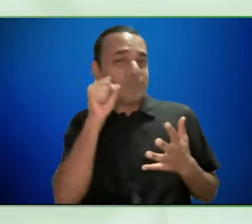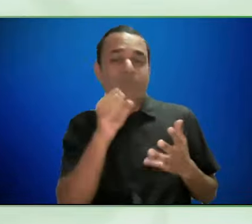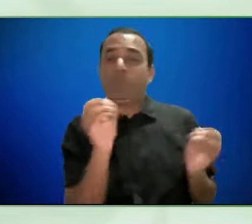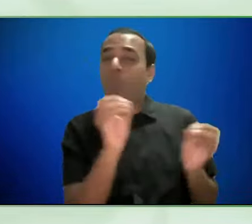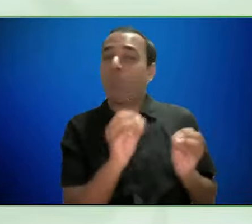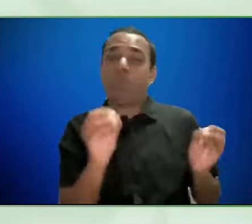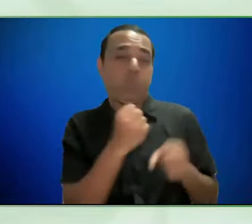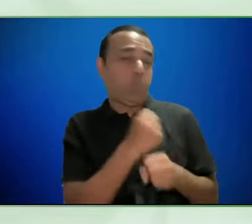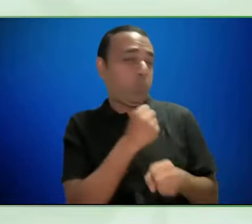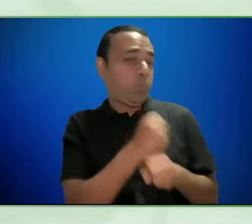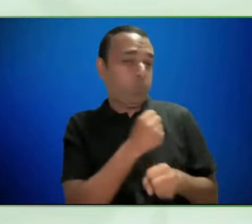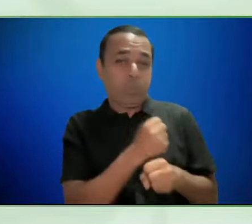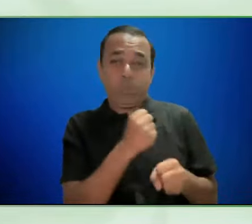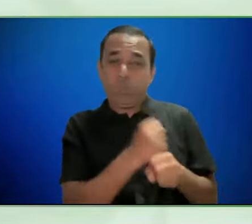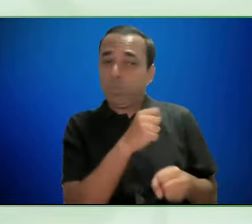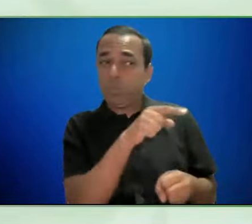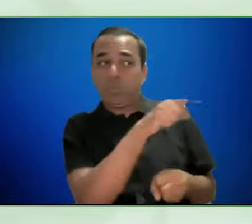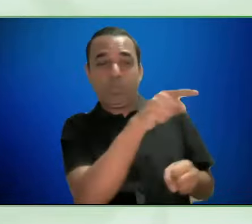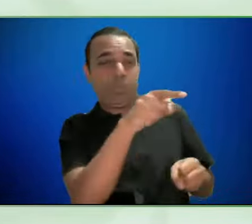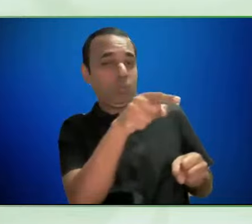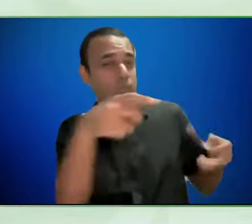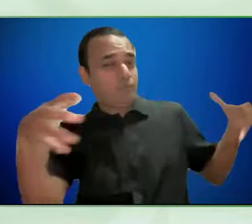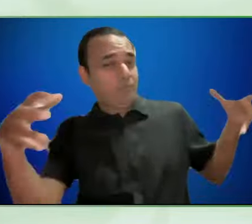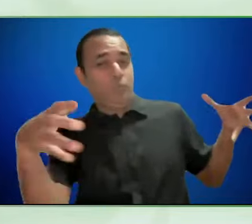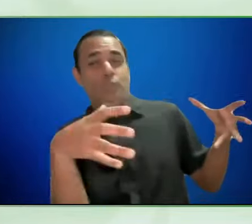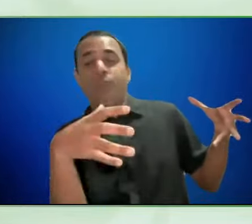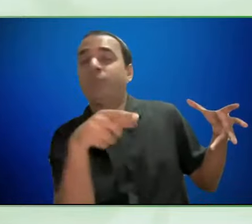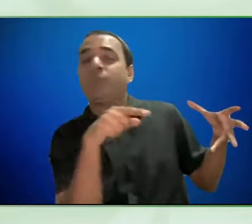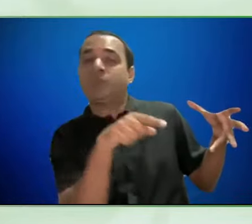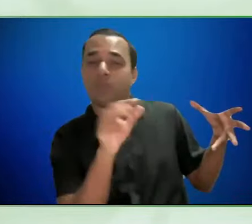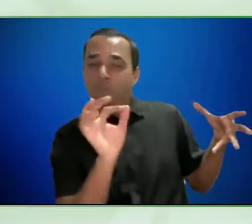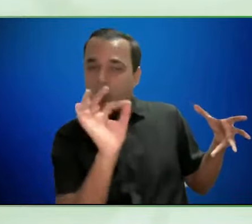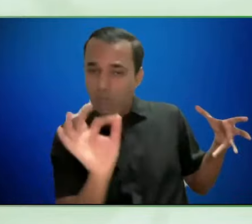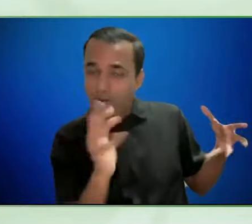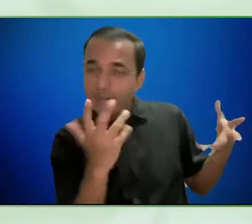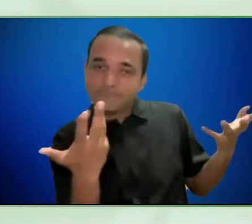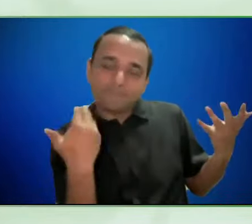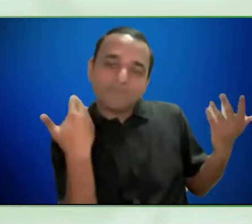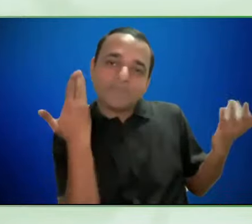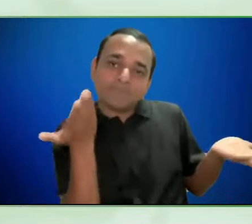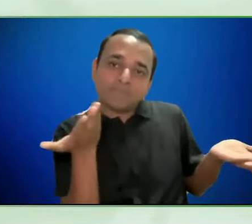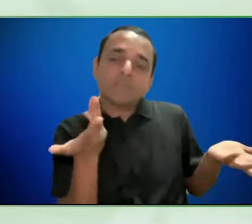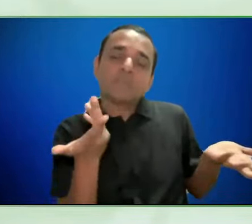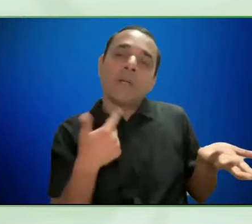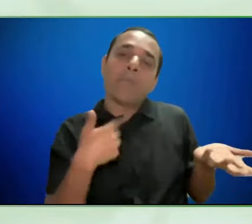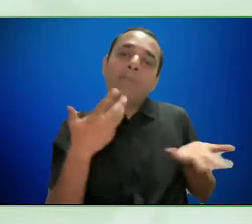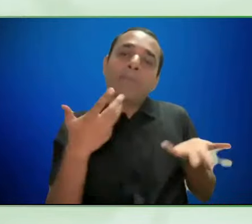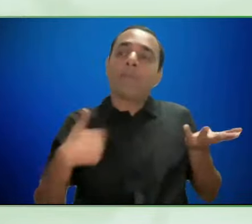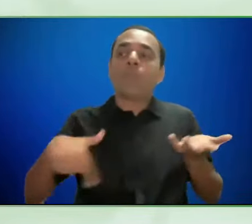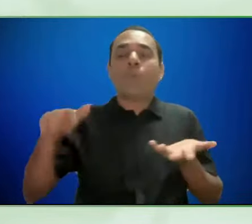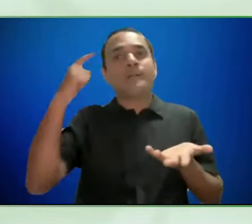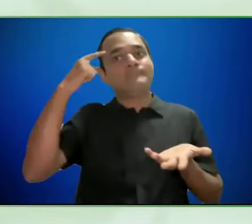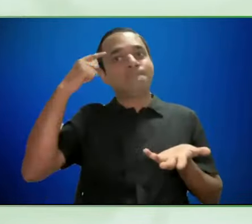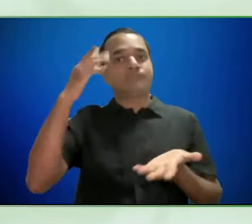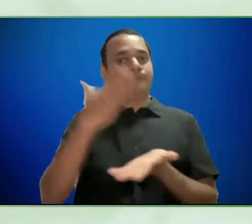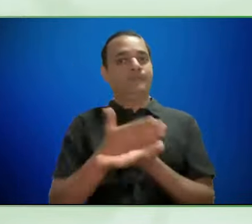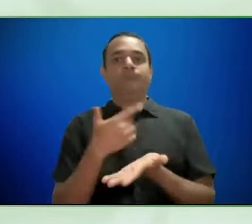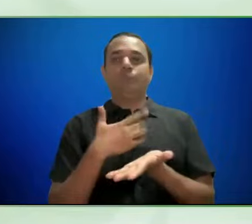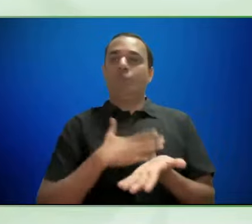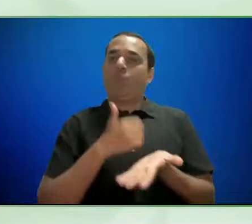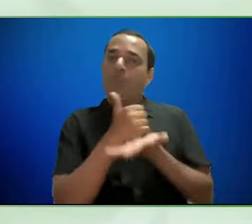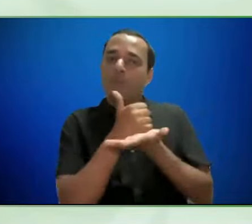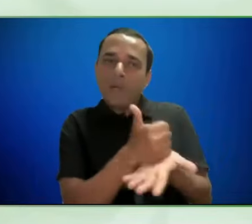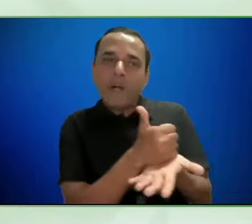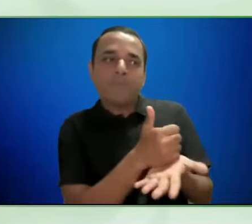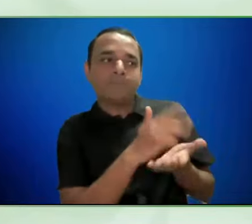people together and have them create their own vision of what work can be. Yes. And really, we're not,